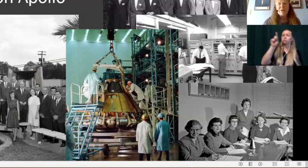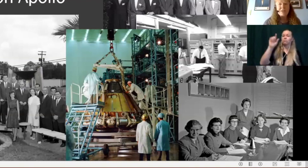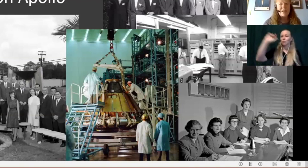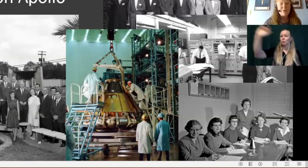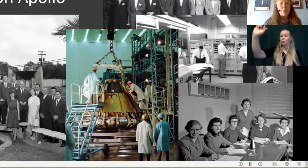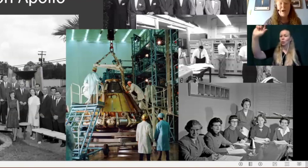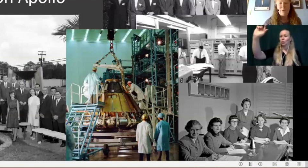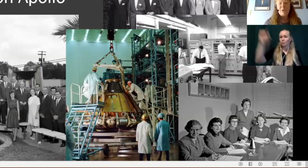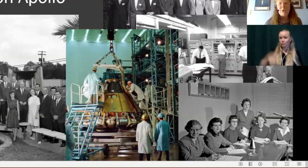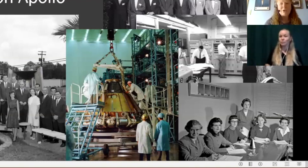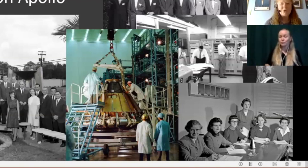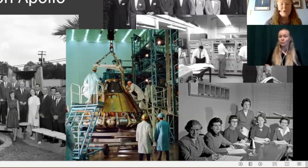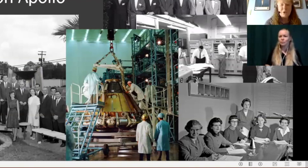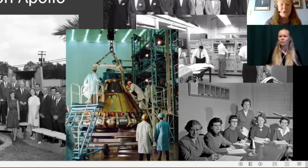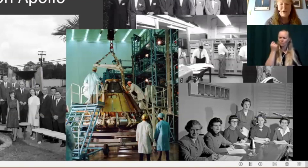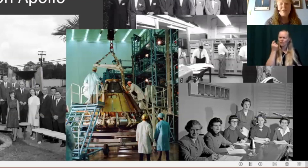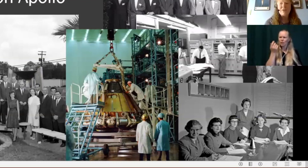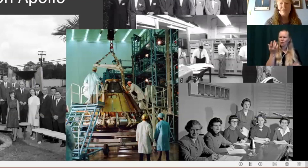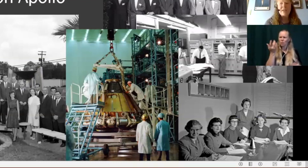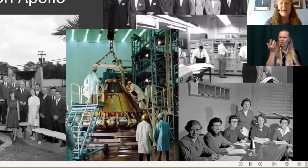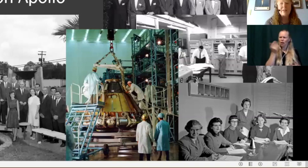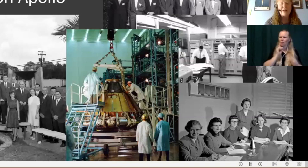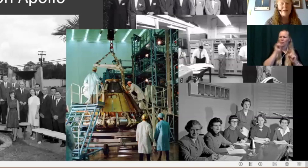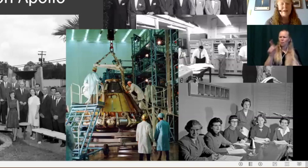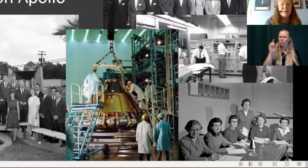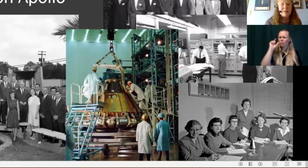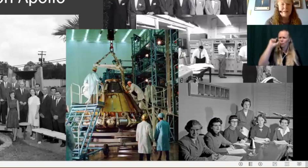to understand why we were going to the moon, you have to understand